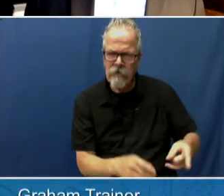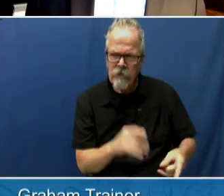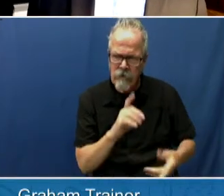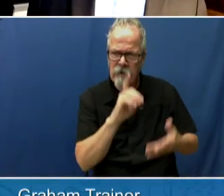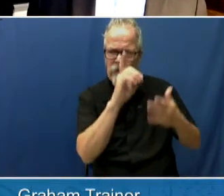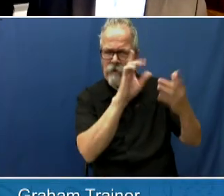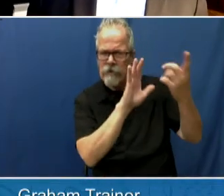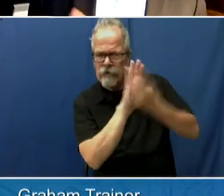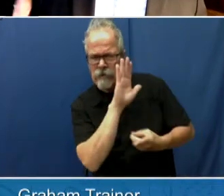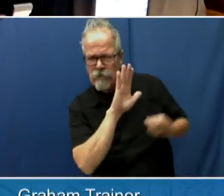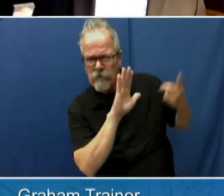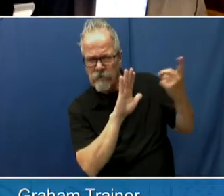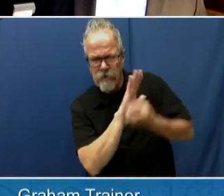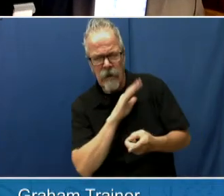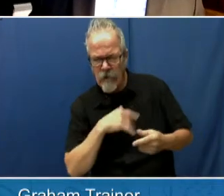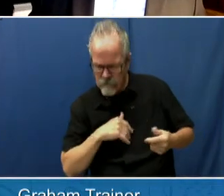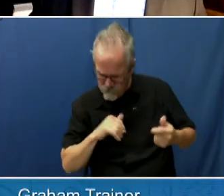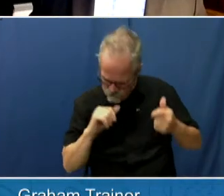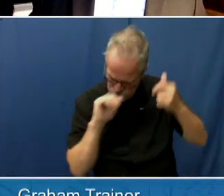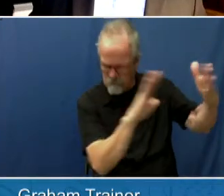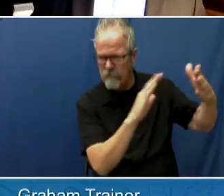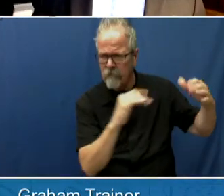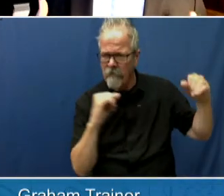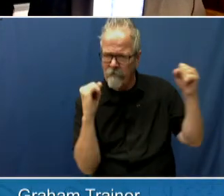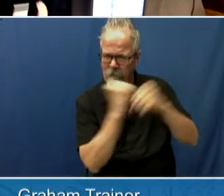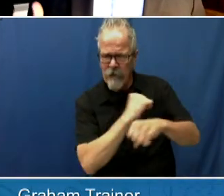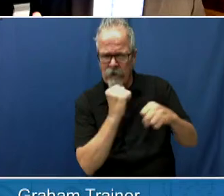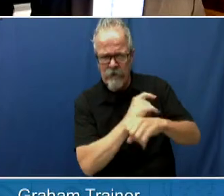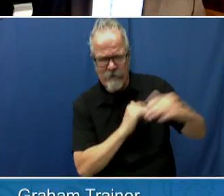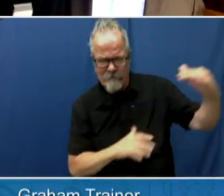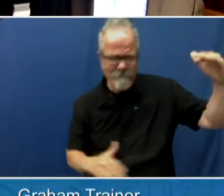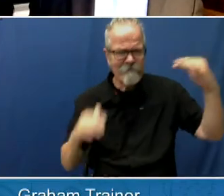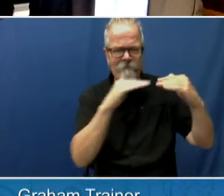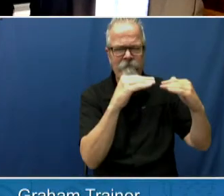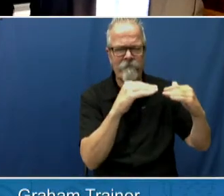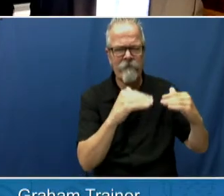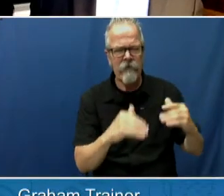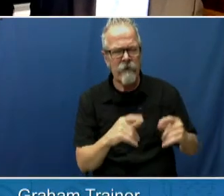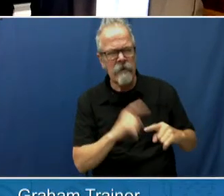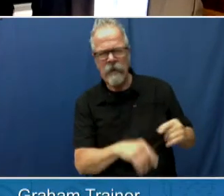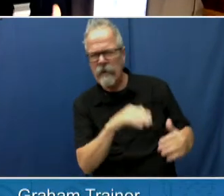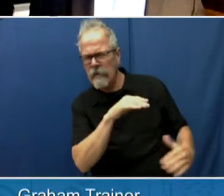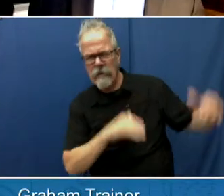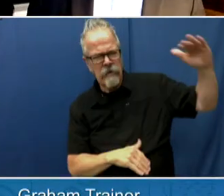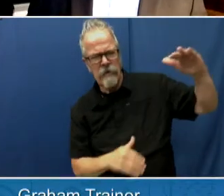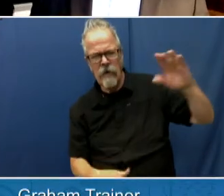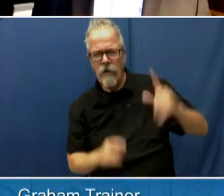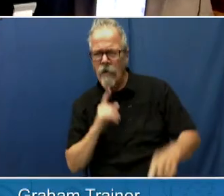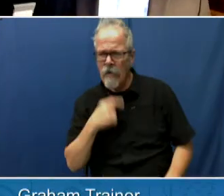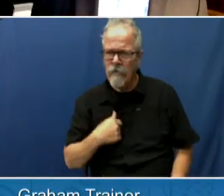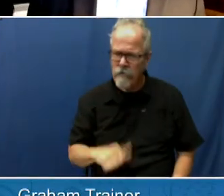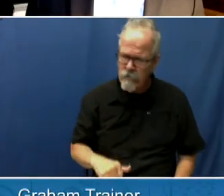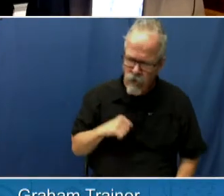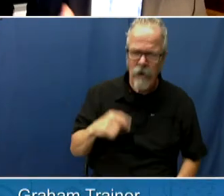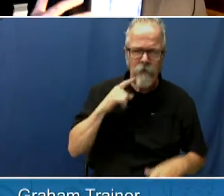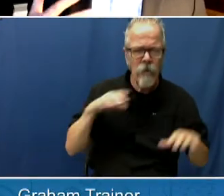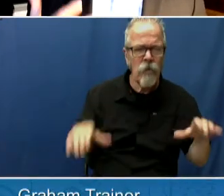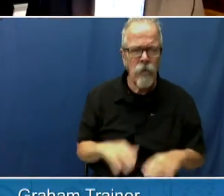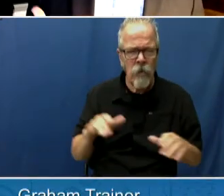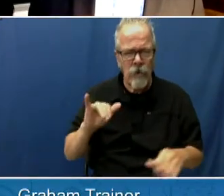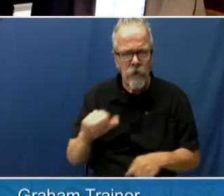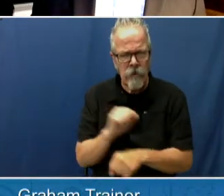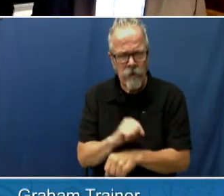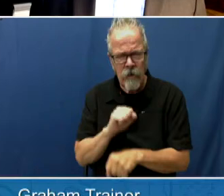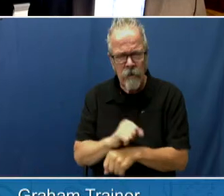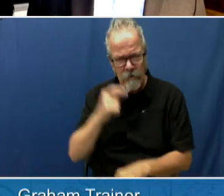all, that it's just a given. So I'm proud to be a part of a labor movement here in Oregon and in Portland that is actively working to